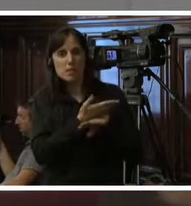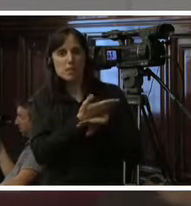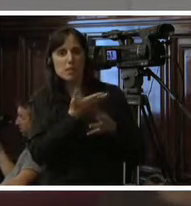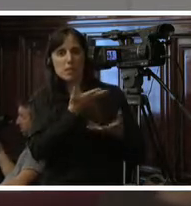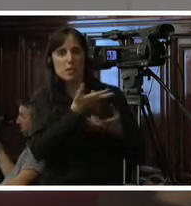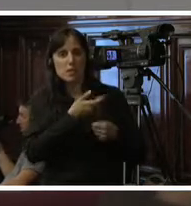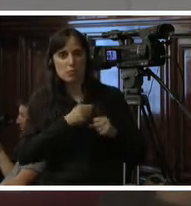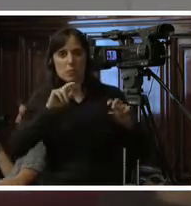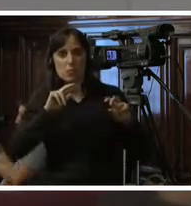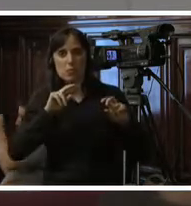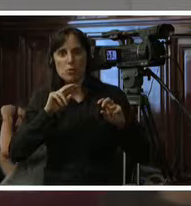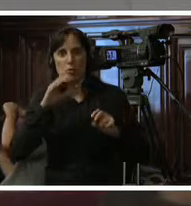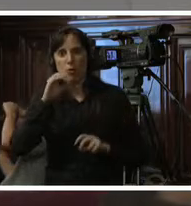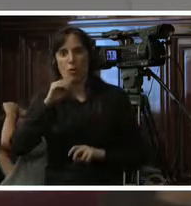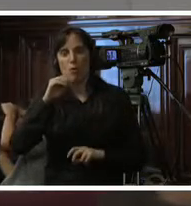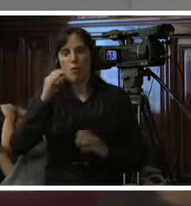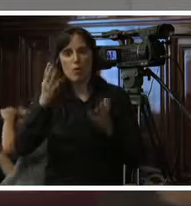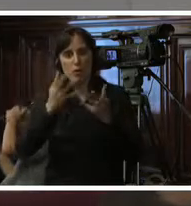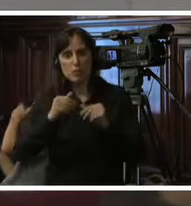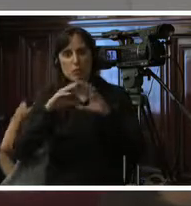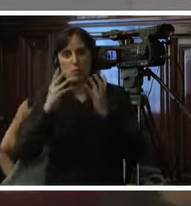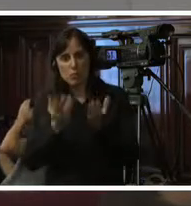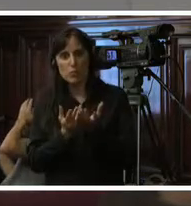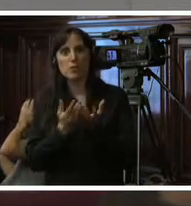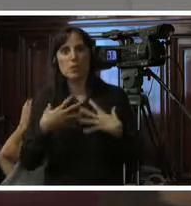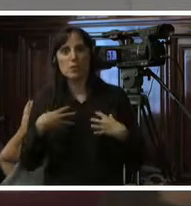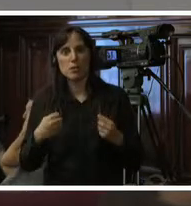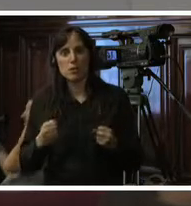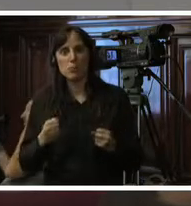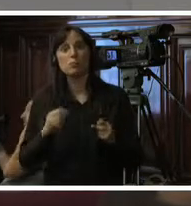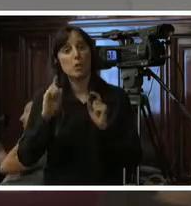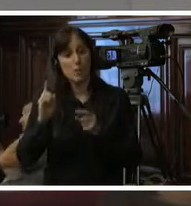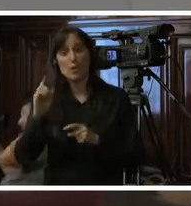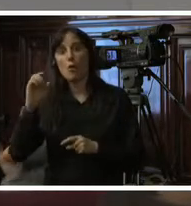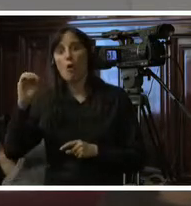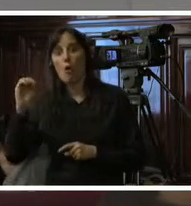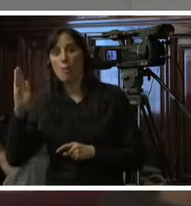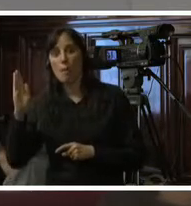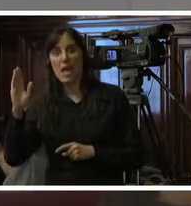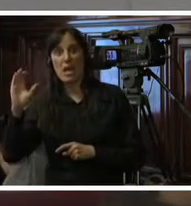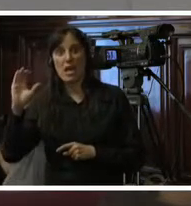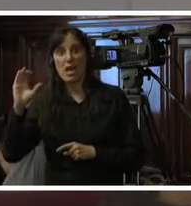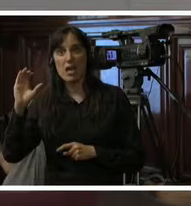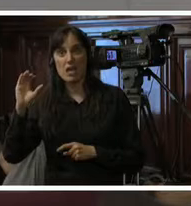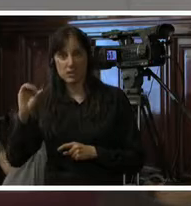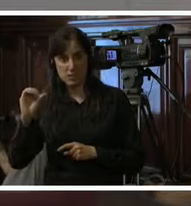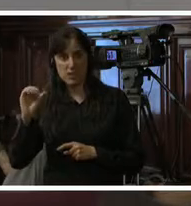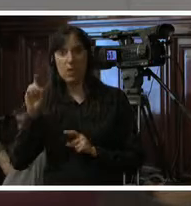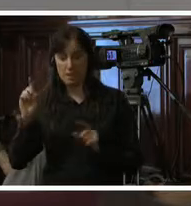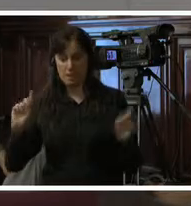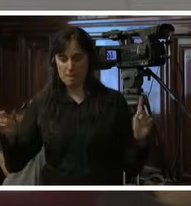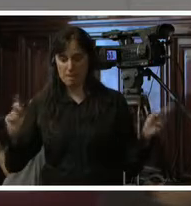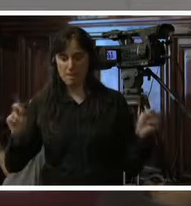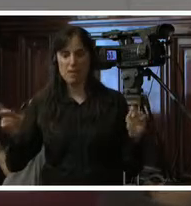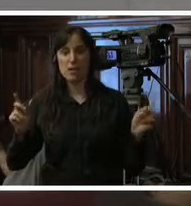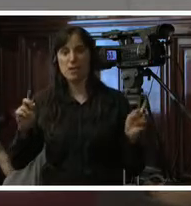indeed, we should, but we should also seek that of PAHO, which is our regional body.